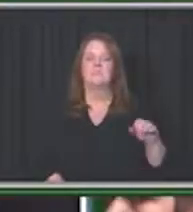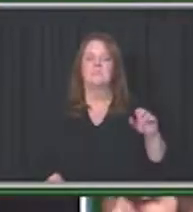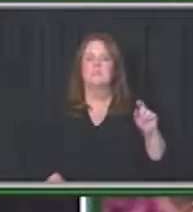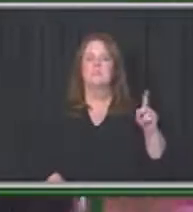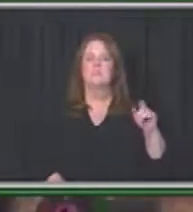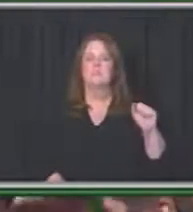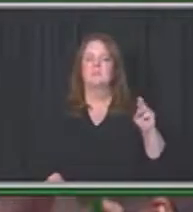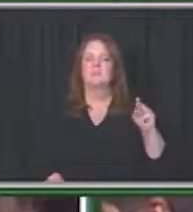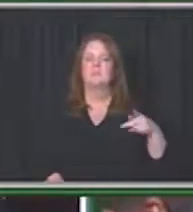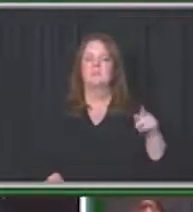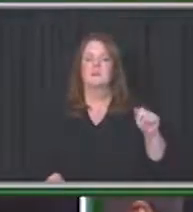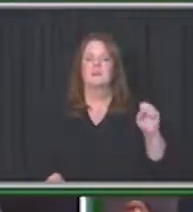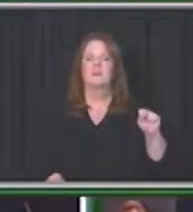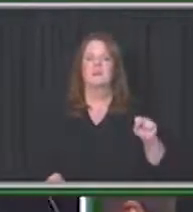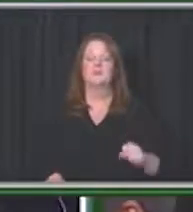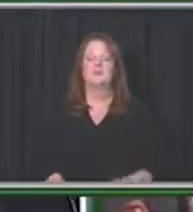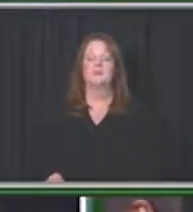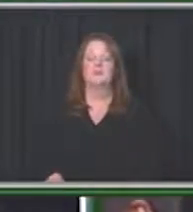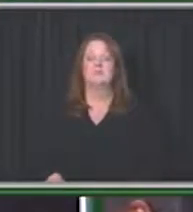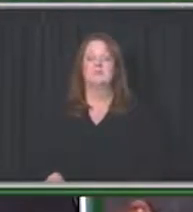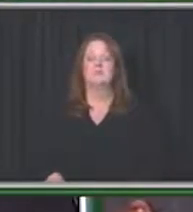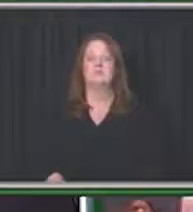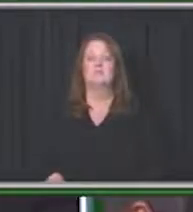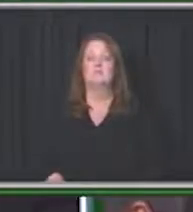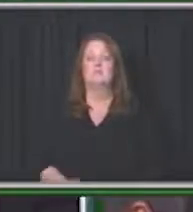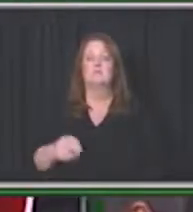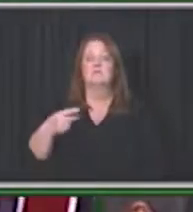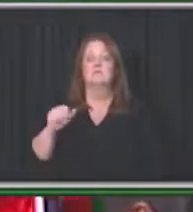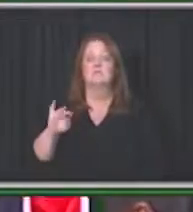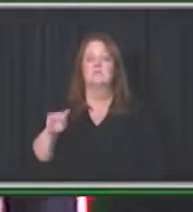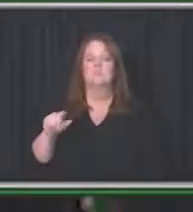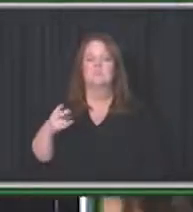Vyacheslav Popov. Paige Hurt.